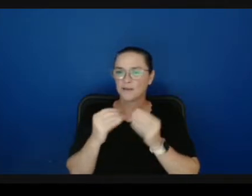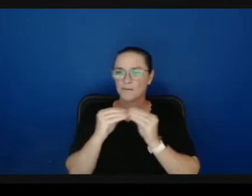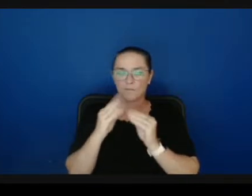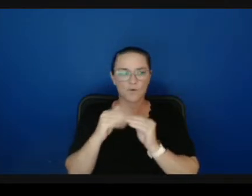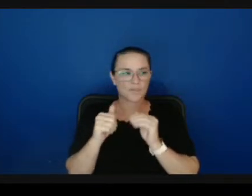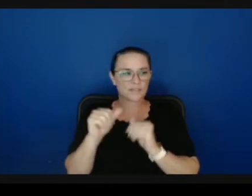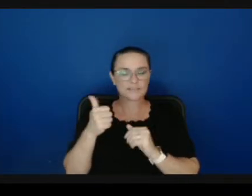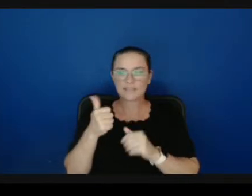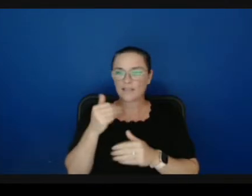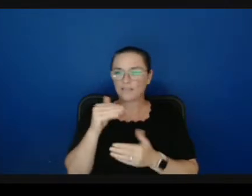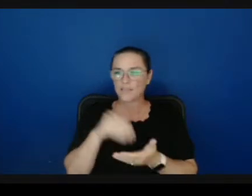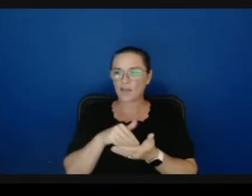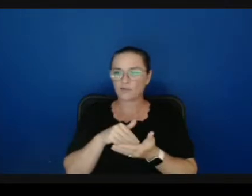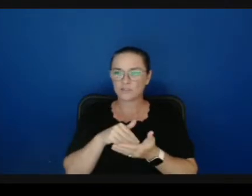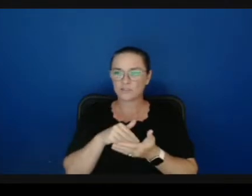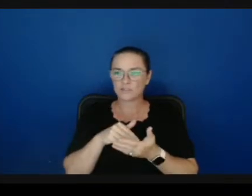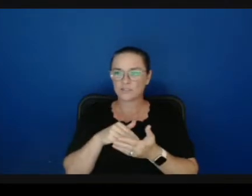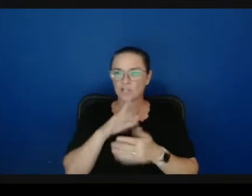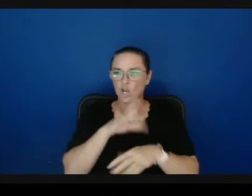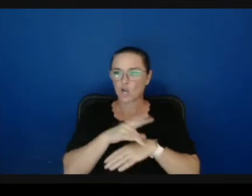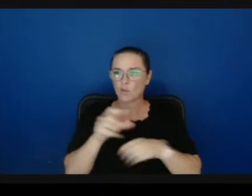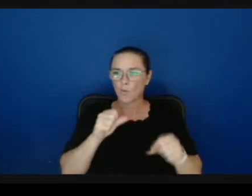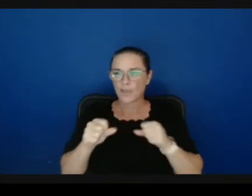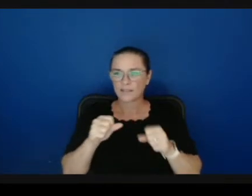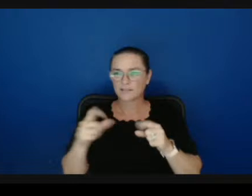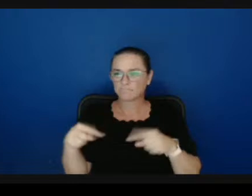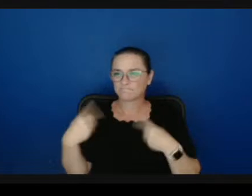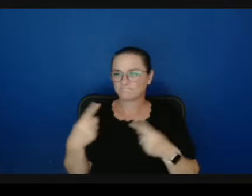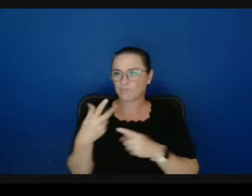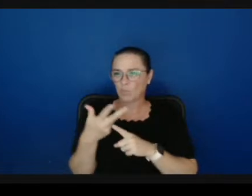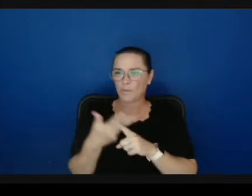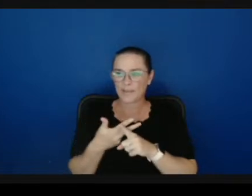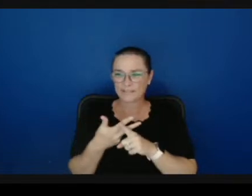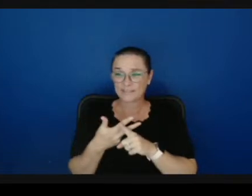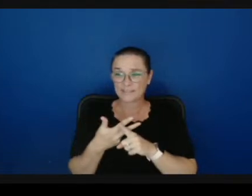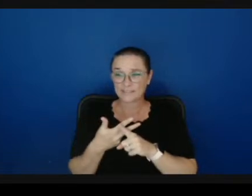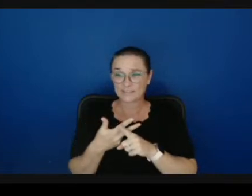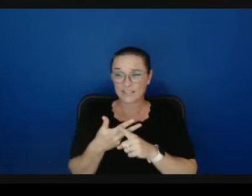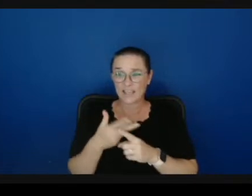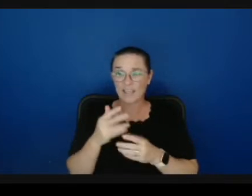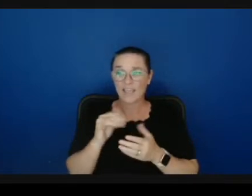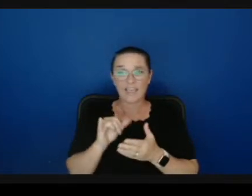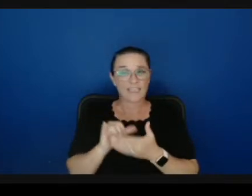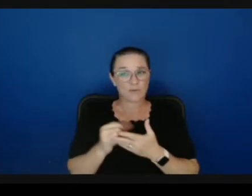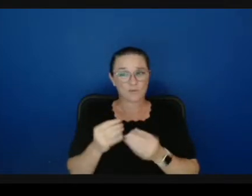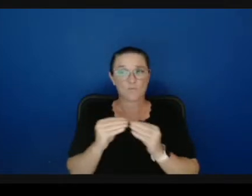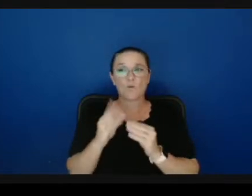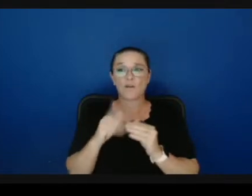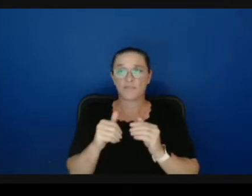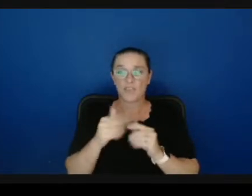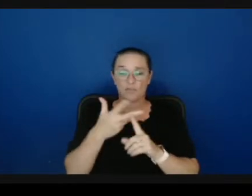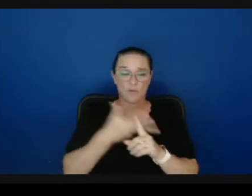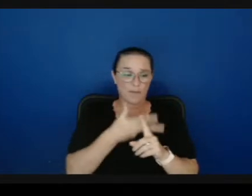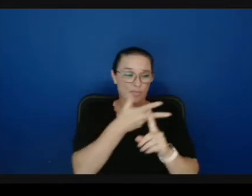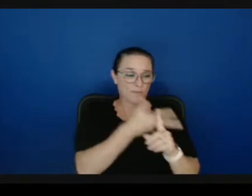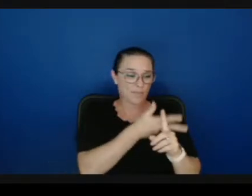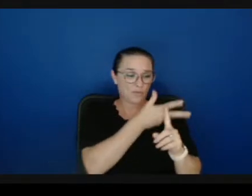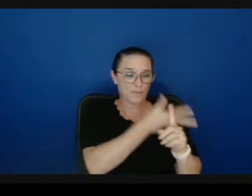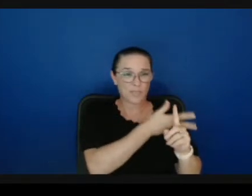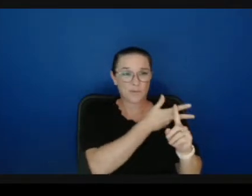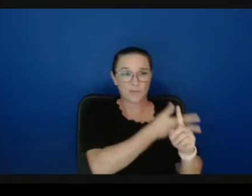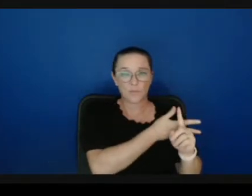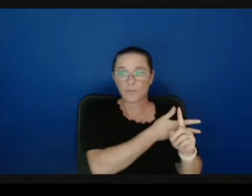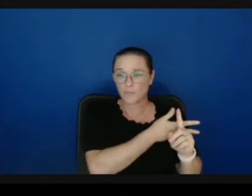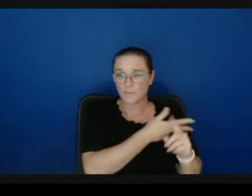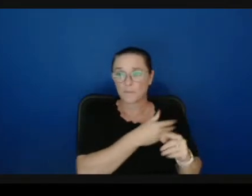earthquakes in the last 3 months here, which beats the previous 3 months, which beats the previous 3 months, and so on and so forth. The